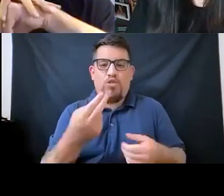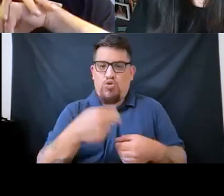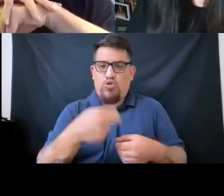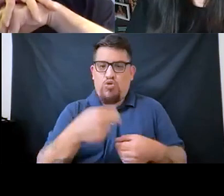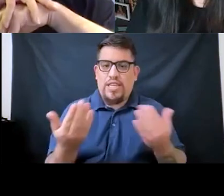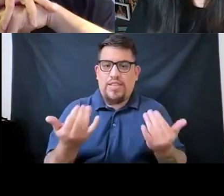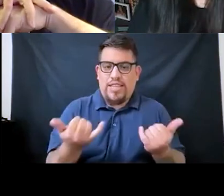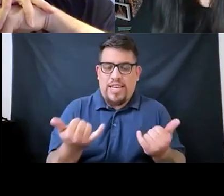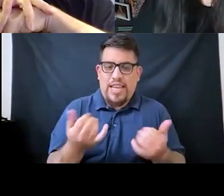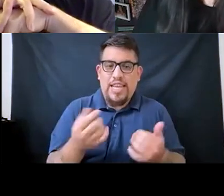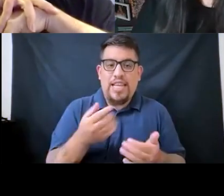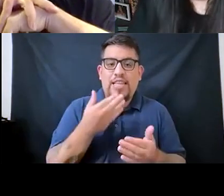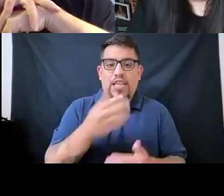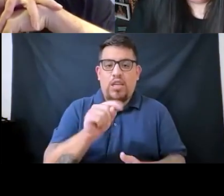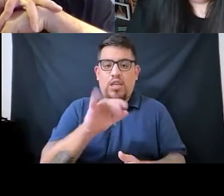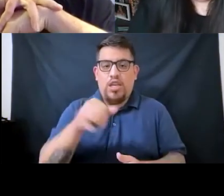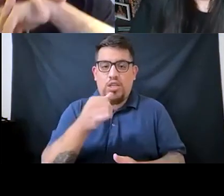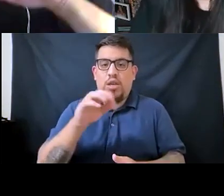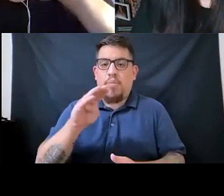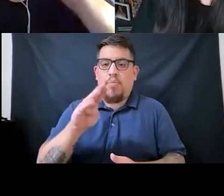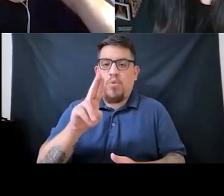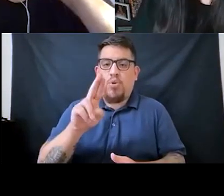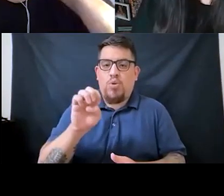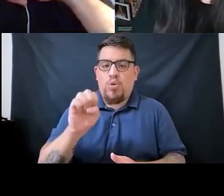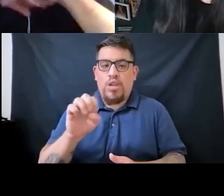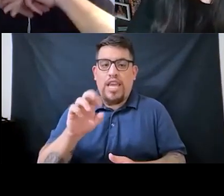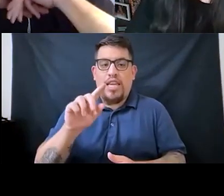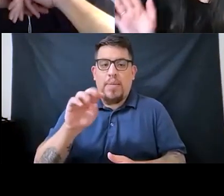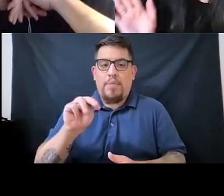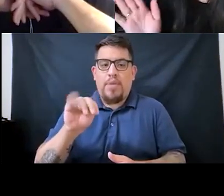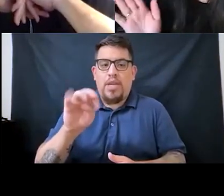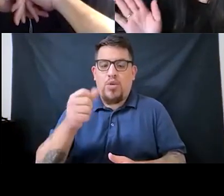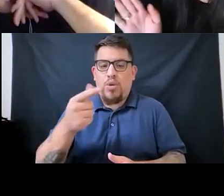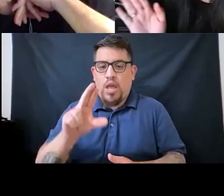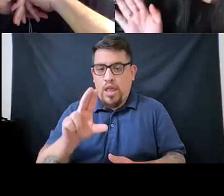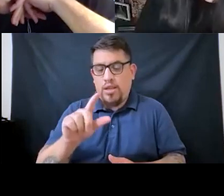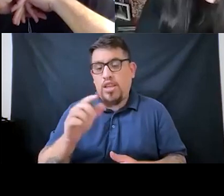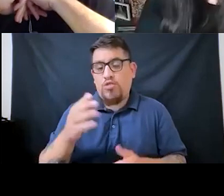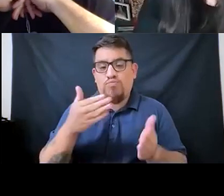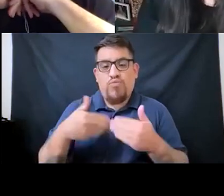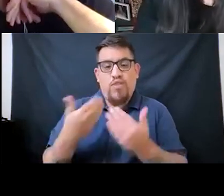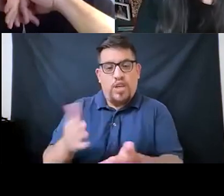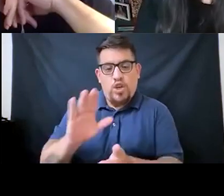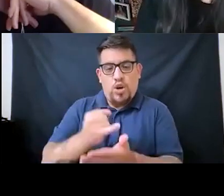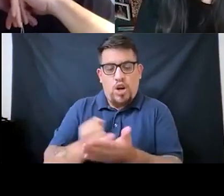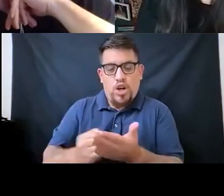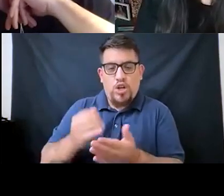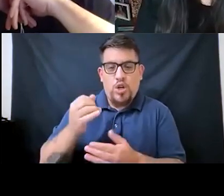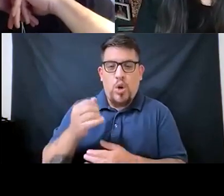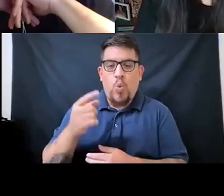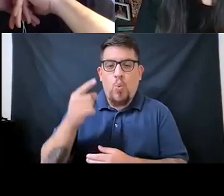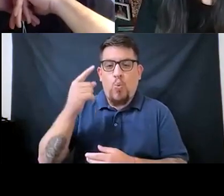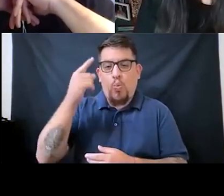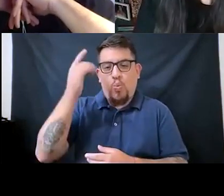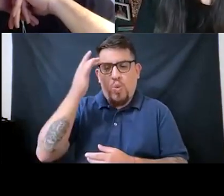Thank you, TJ, Miguel, and Bruce for bringing us your art and your wisdom around the process.